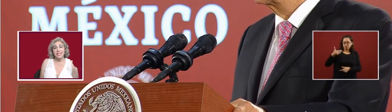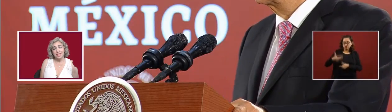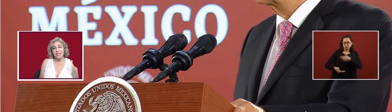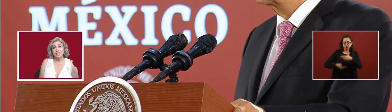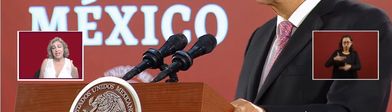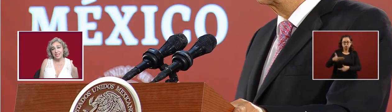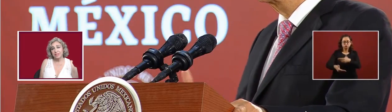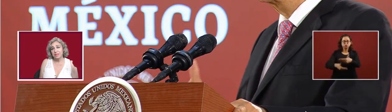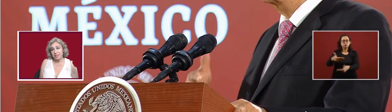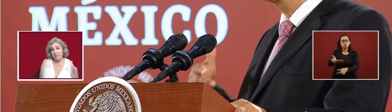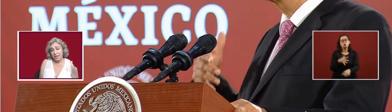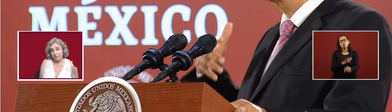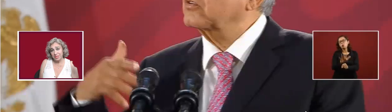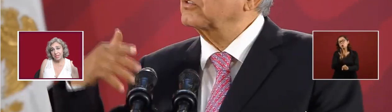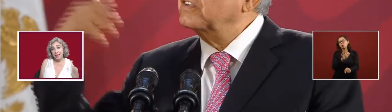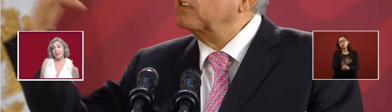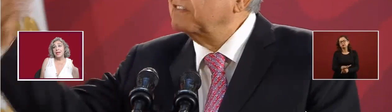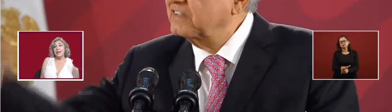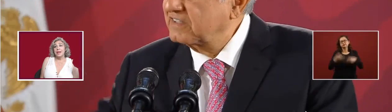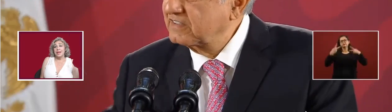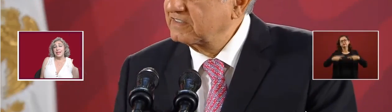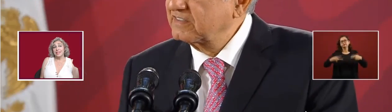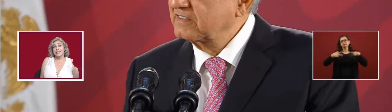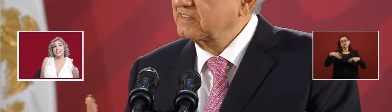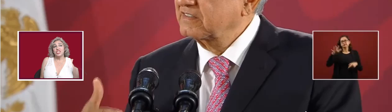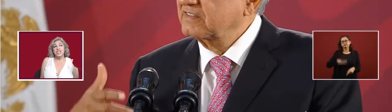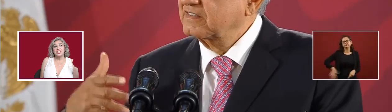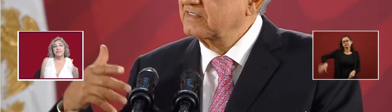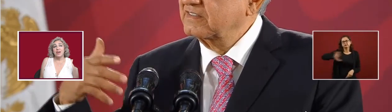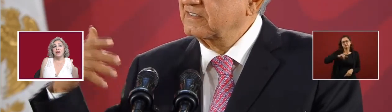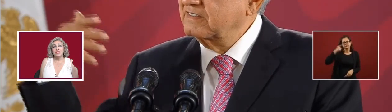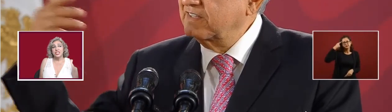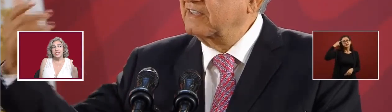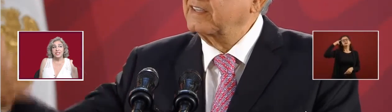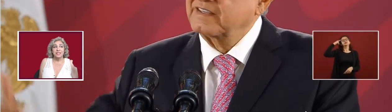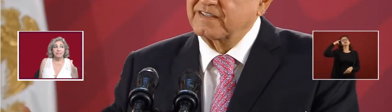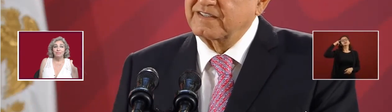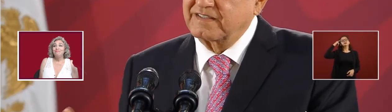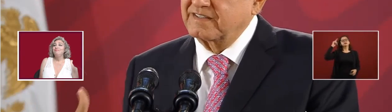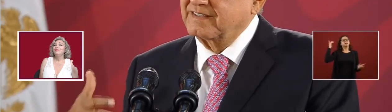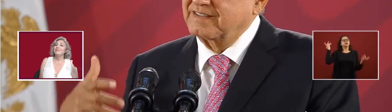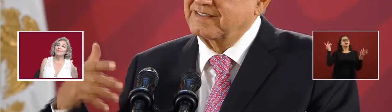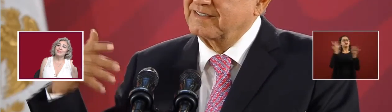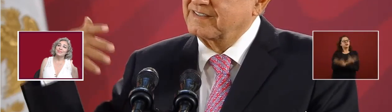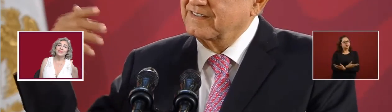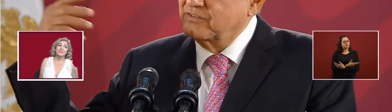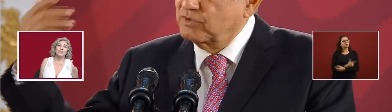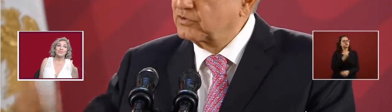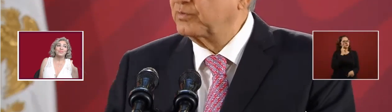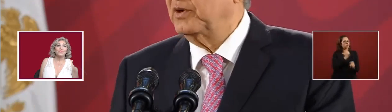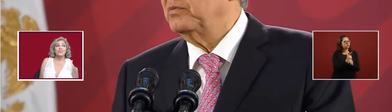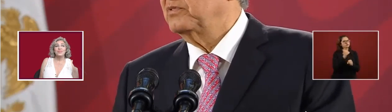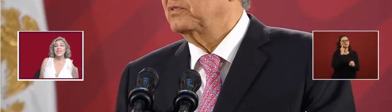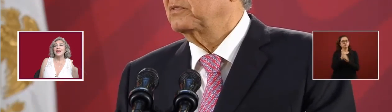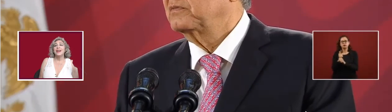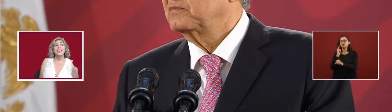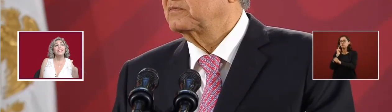in in these last times is in the change of conscience of